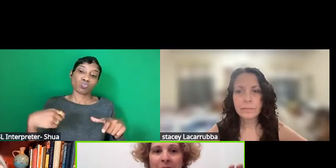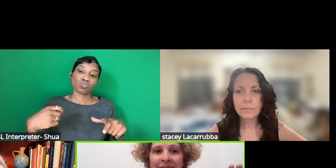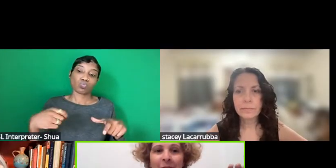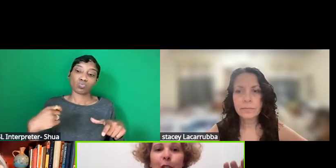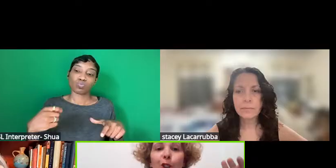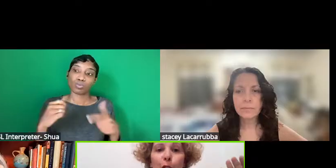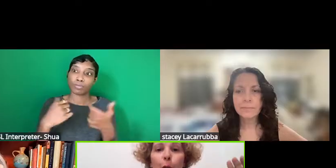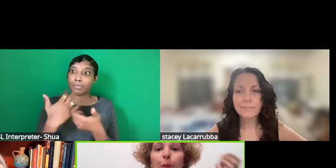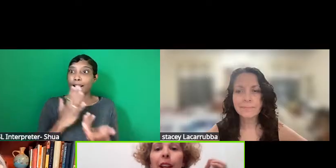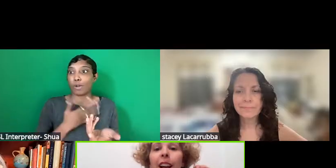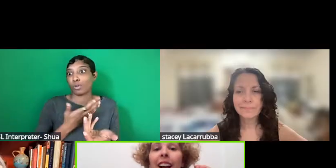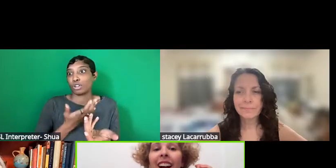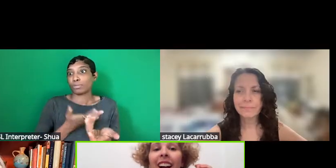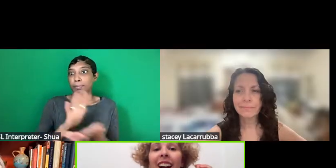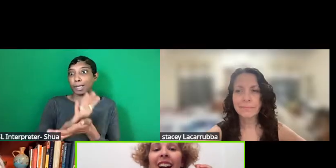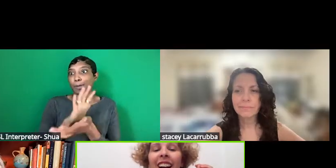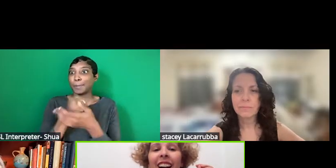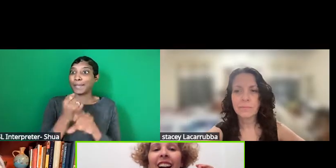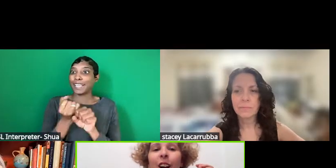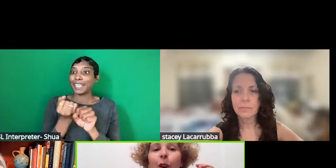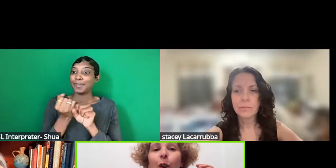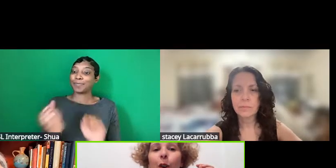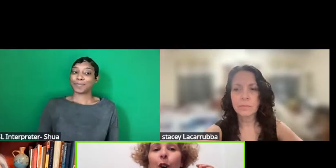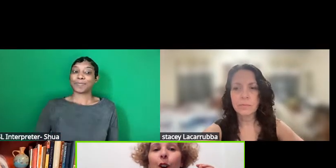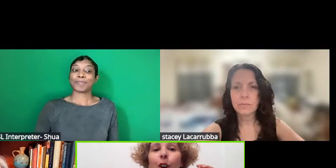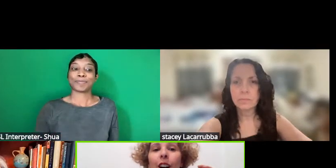our paper making. So